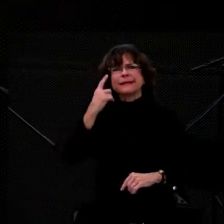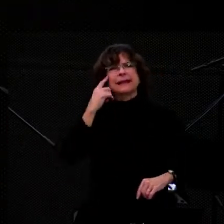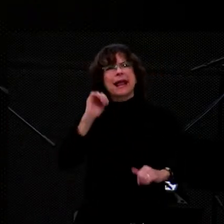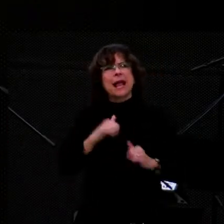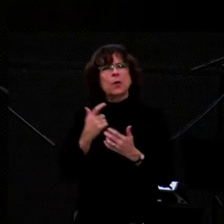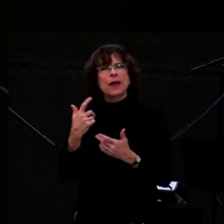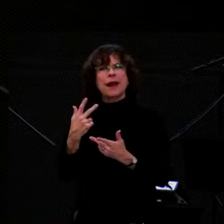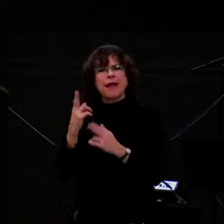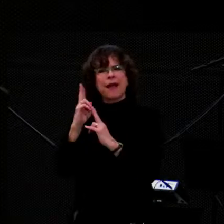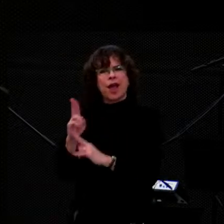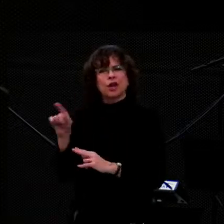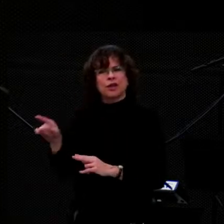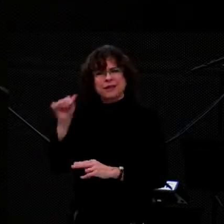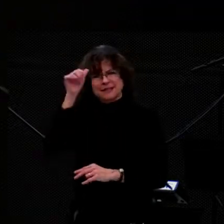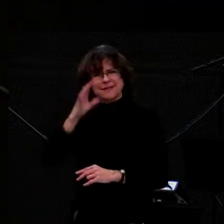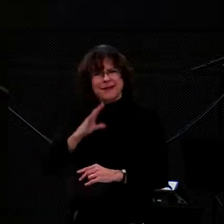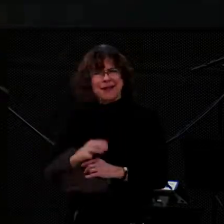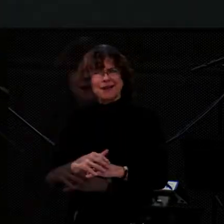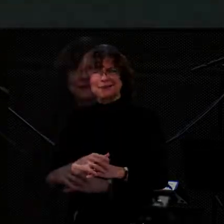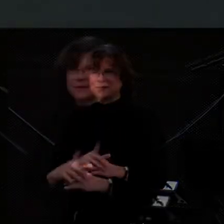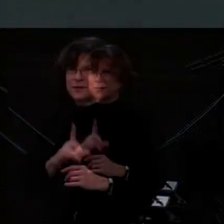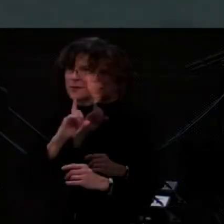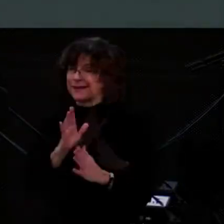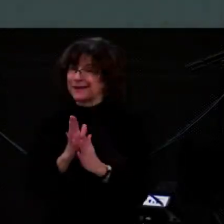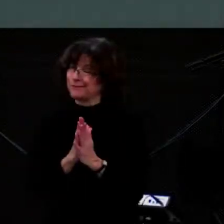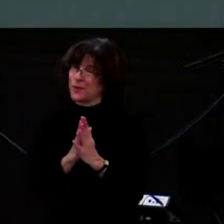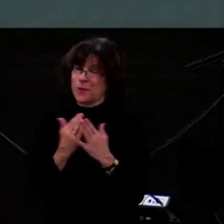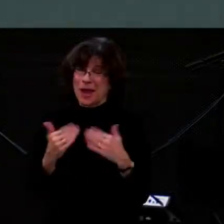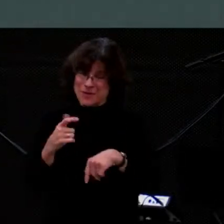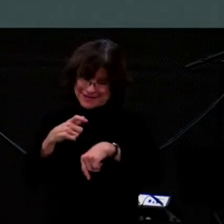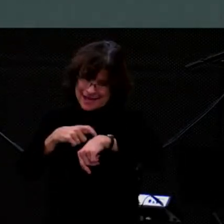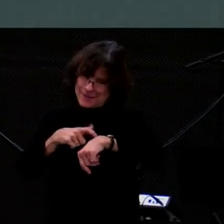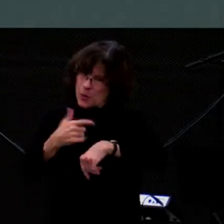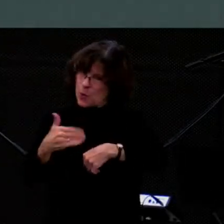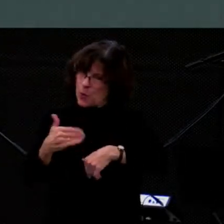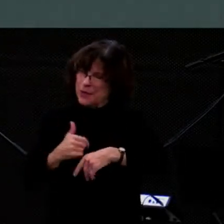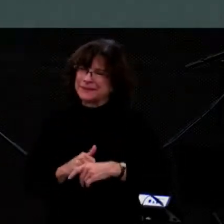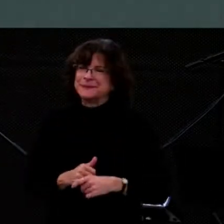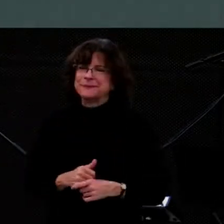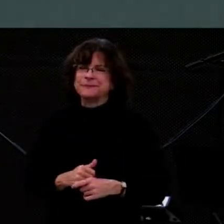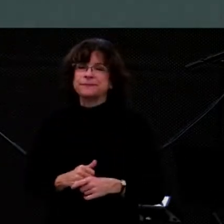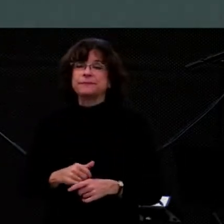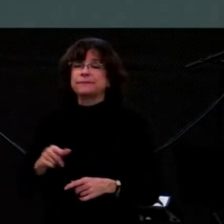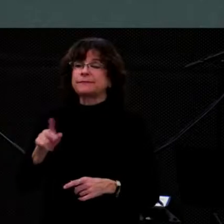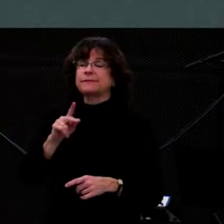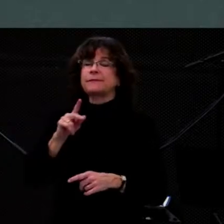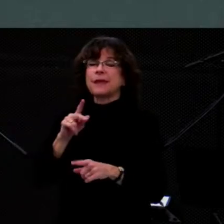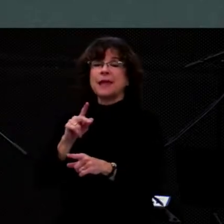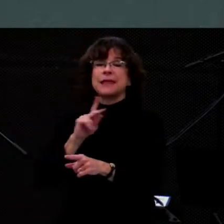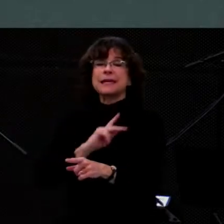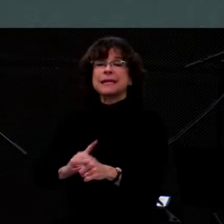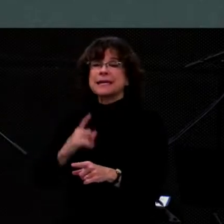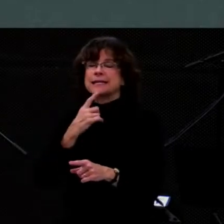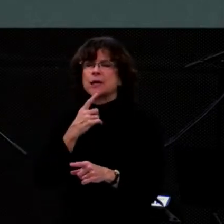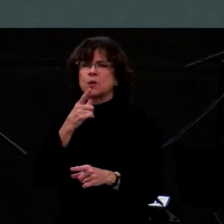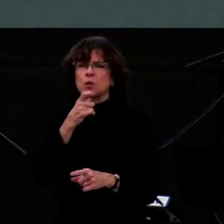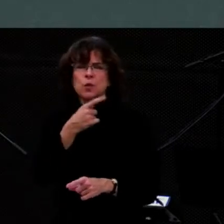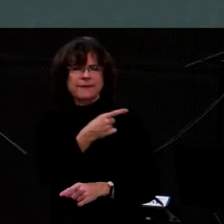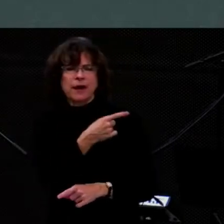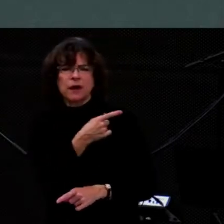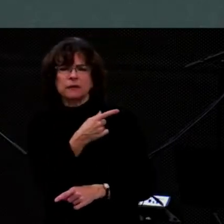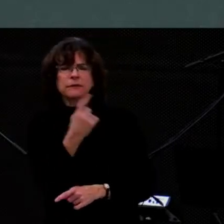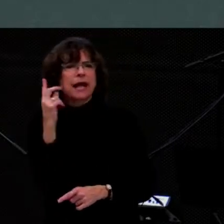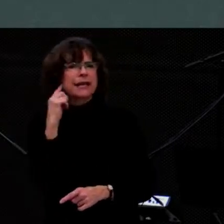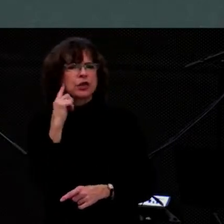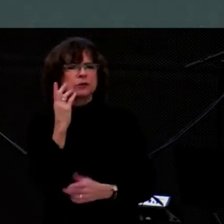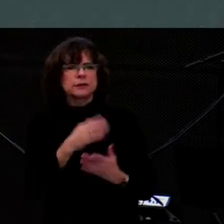It's delicious, isn't it? Verse 4, and the king said, "Who's in the court?" Now Haman had just entered the outer court of the